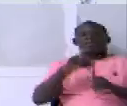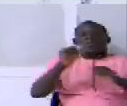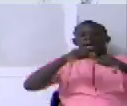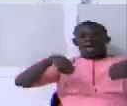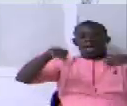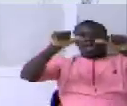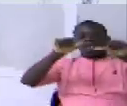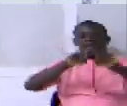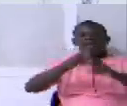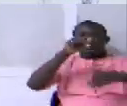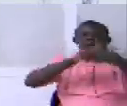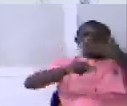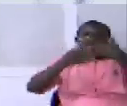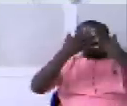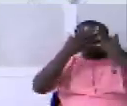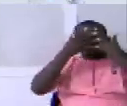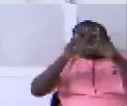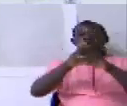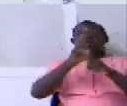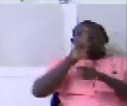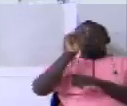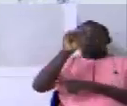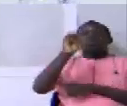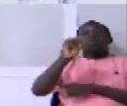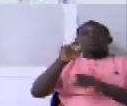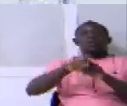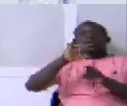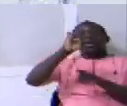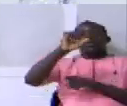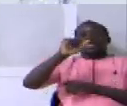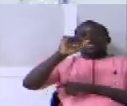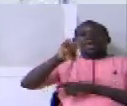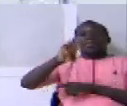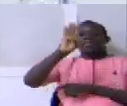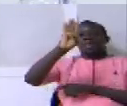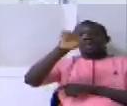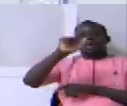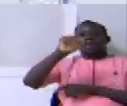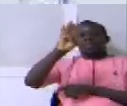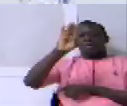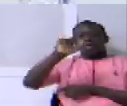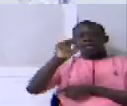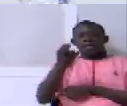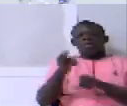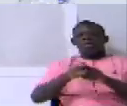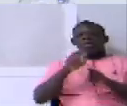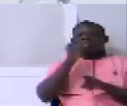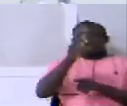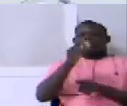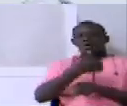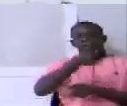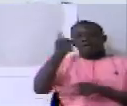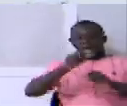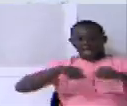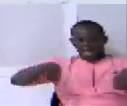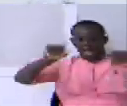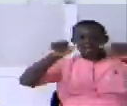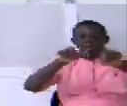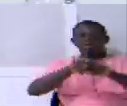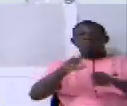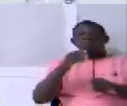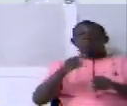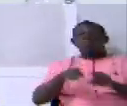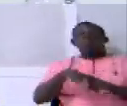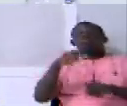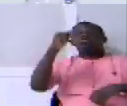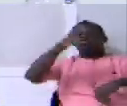mentioned by Samba Doroba, who you said is a credible witness. He's mentioned an area in the prison that is used to torture prisoners